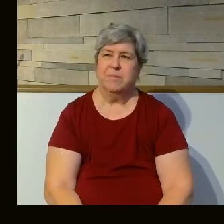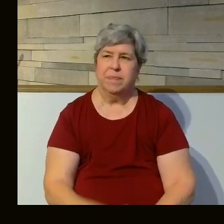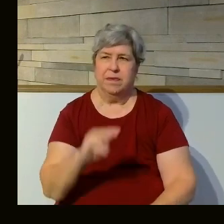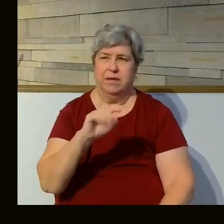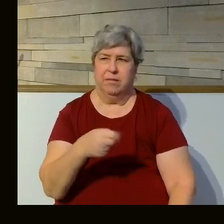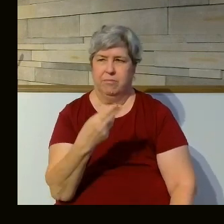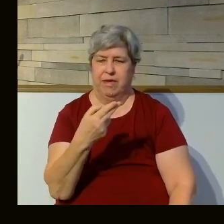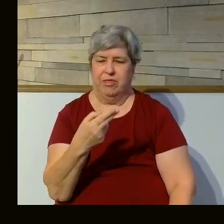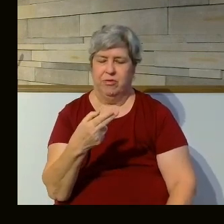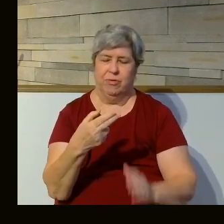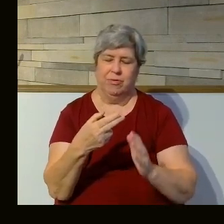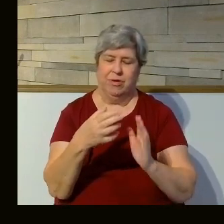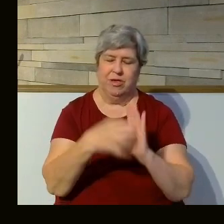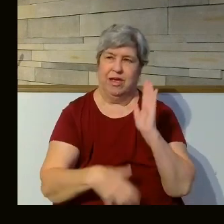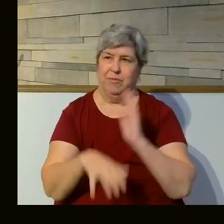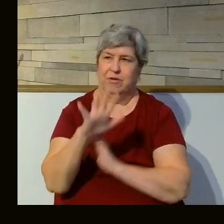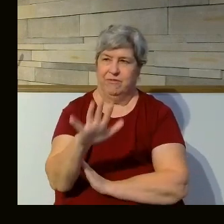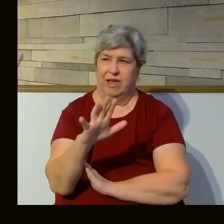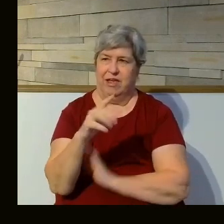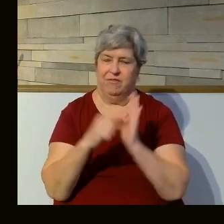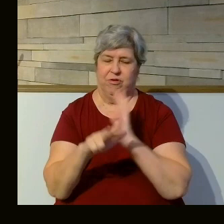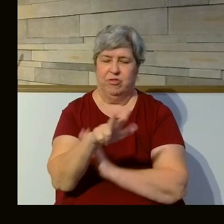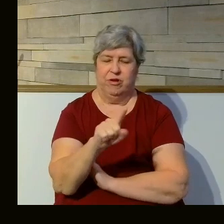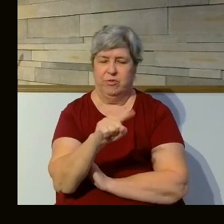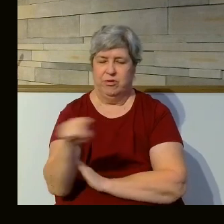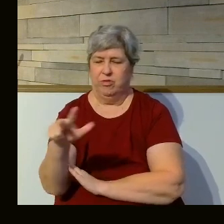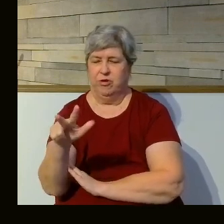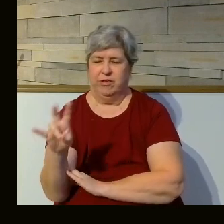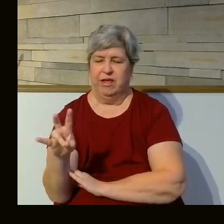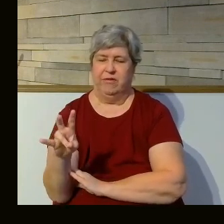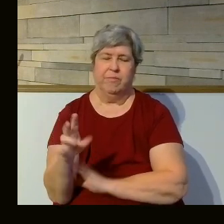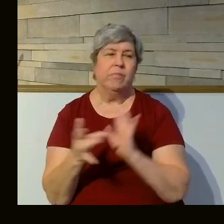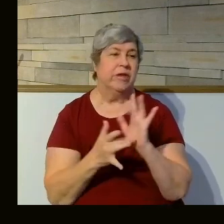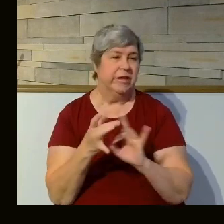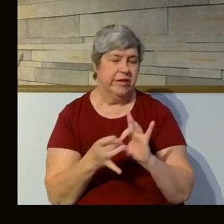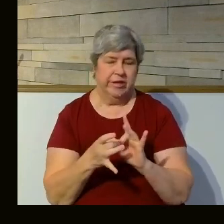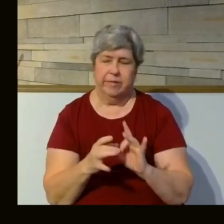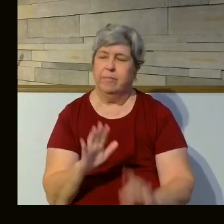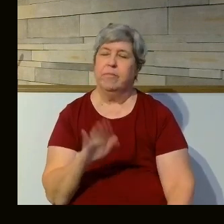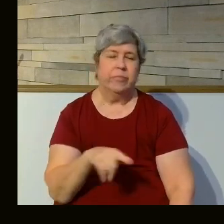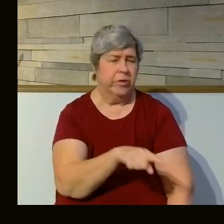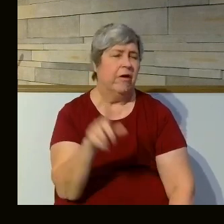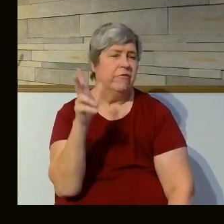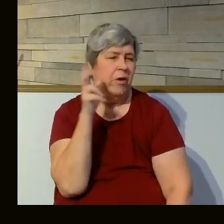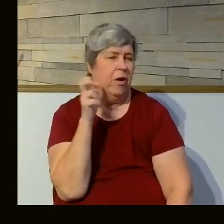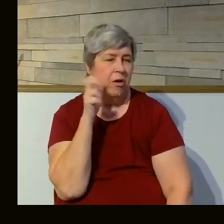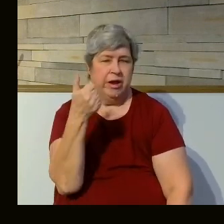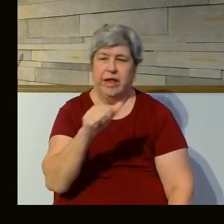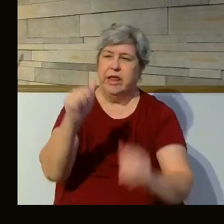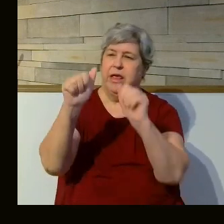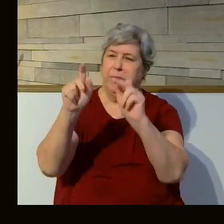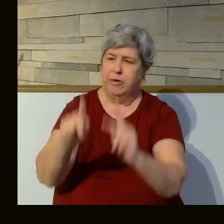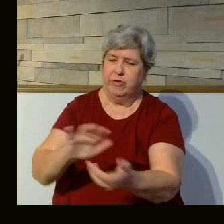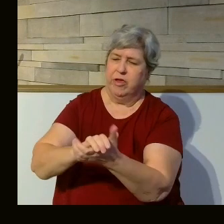Matthew chapter 5, verses 31 through 37. Jesus says this. He says, "It has been said, anyone who